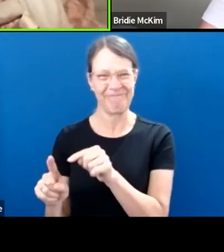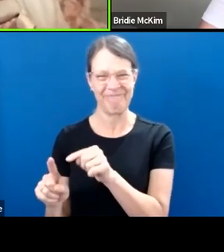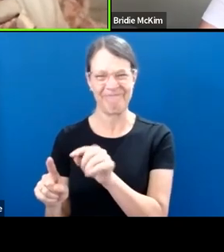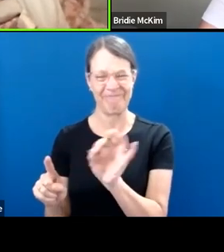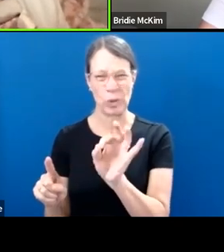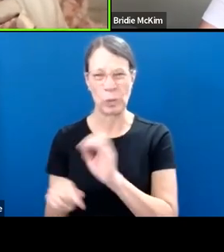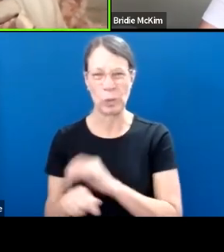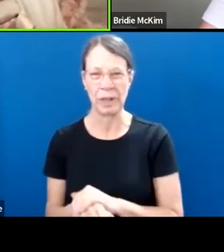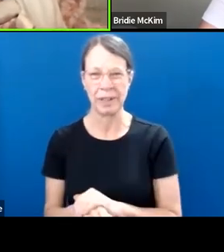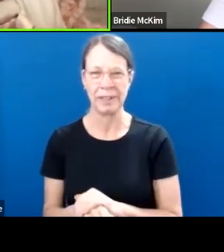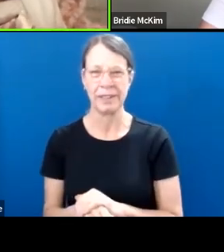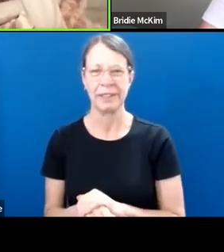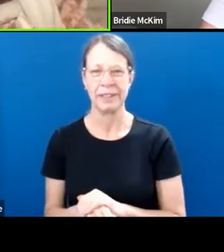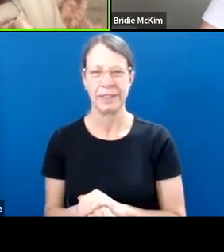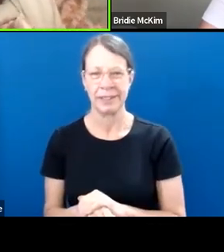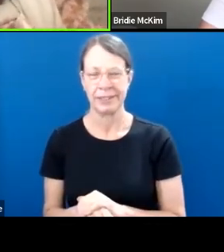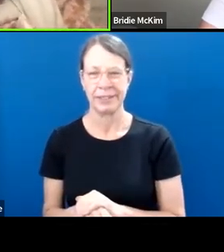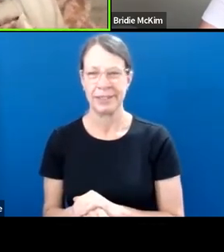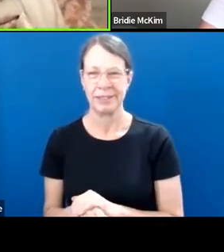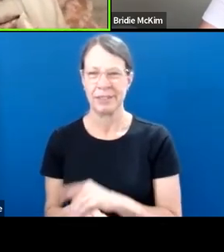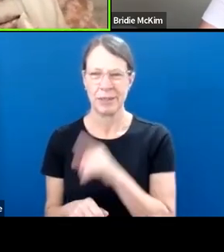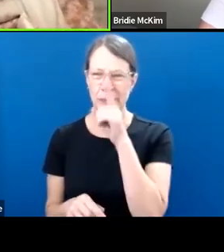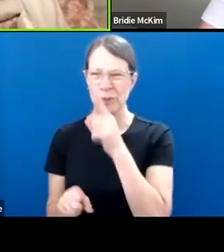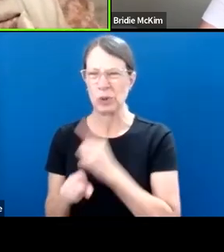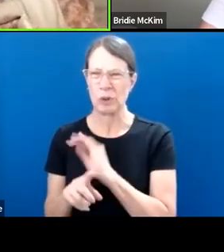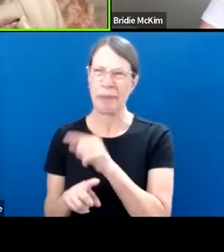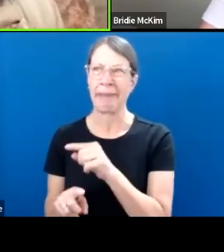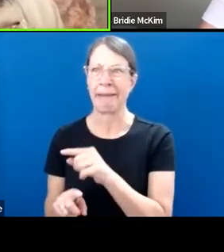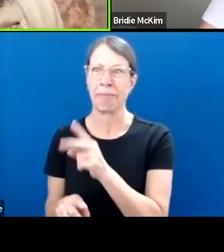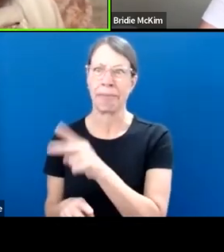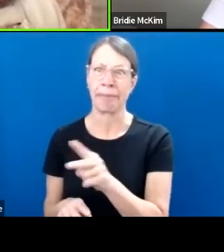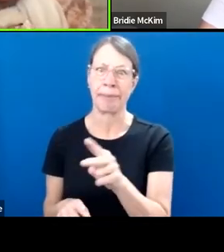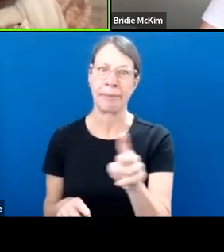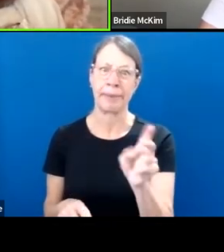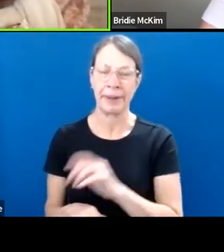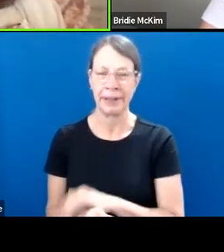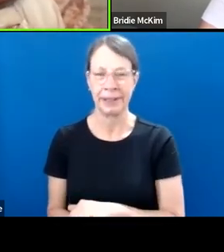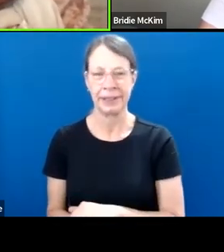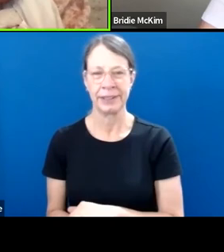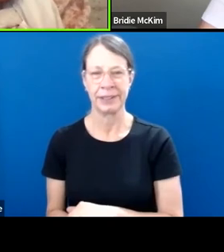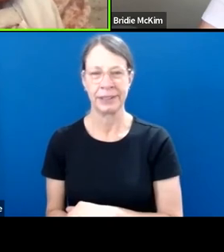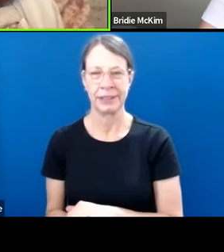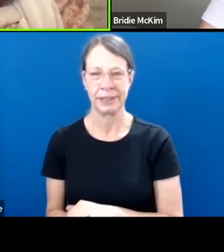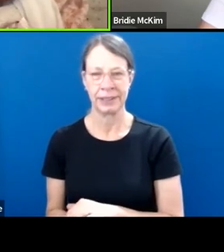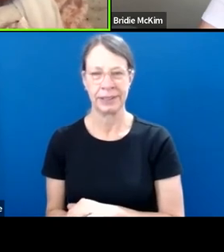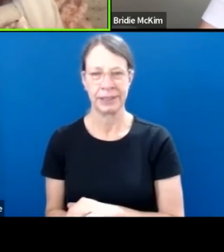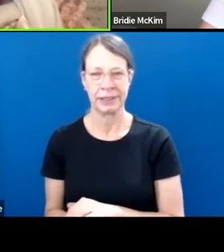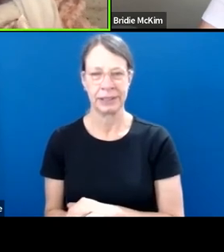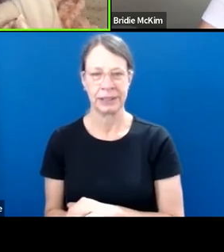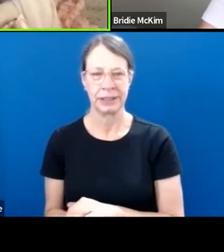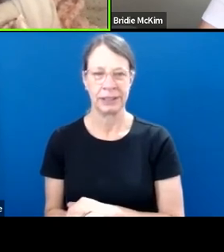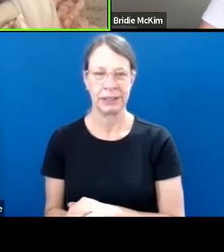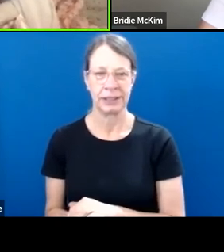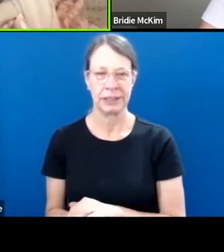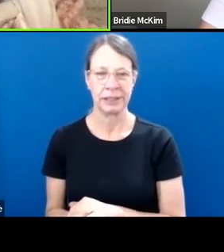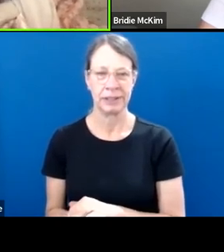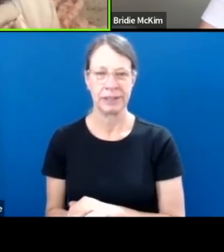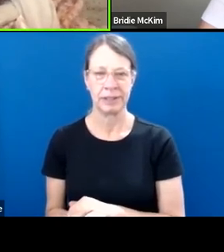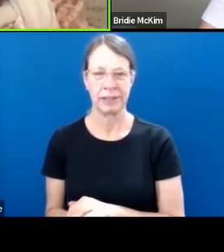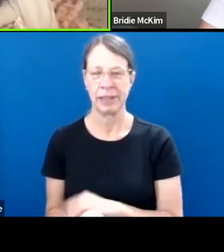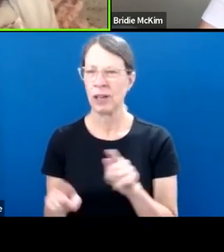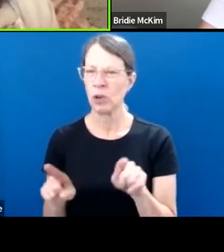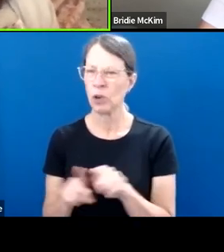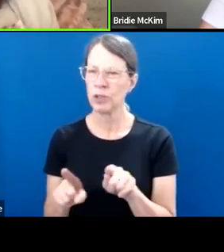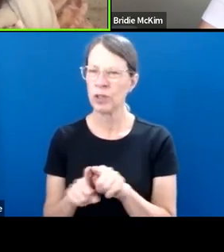that kind of get perpetuated, and equally what stories are being left out